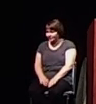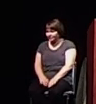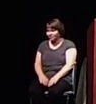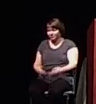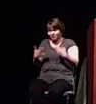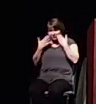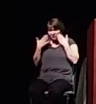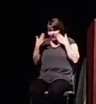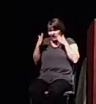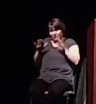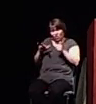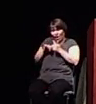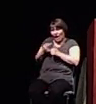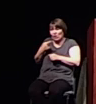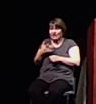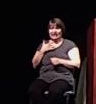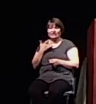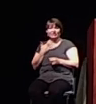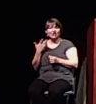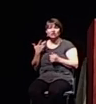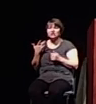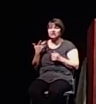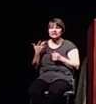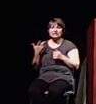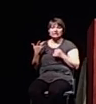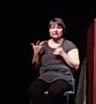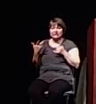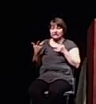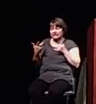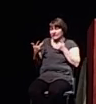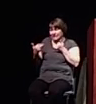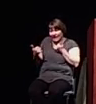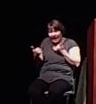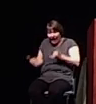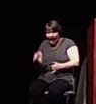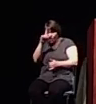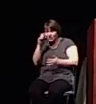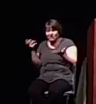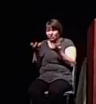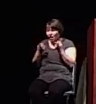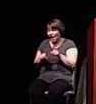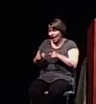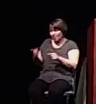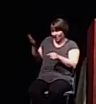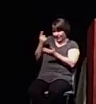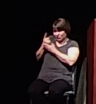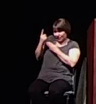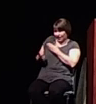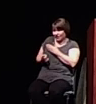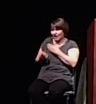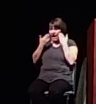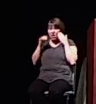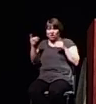I don't know how he feels about his comment in the light of what happened this weekend. I don't know if he even